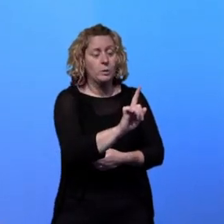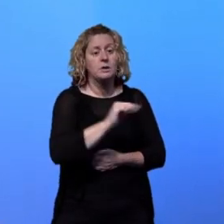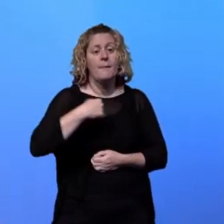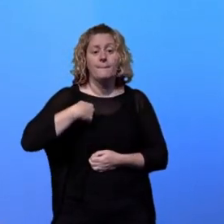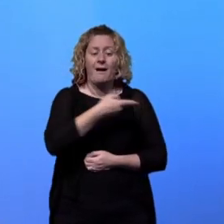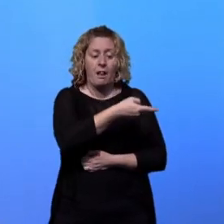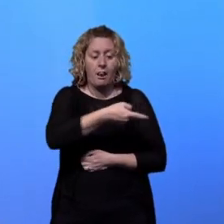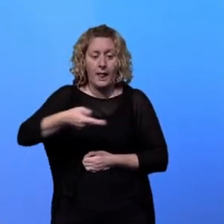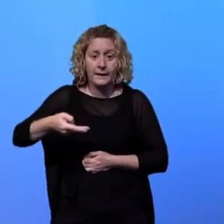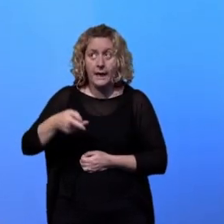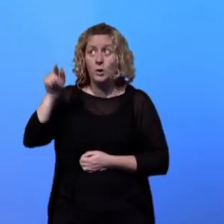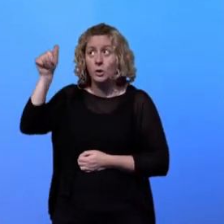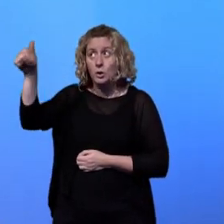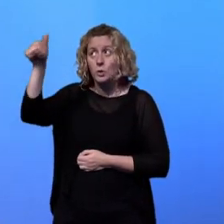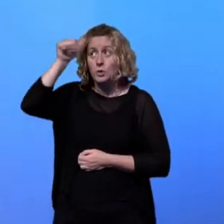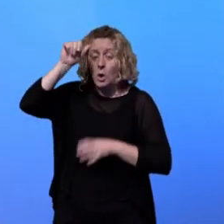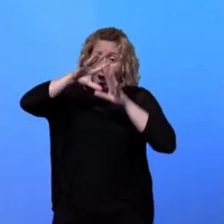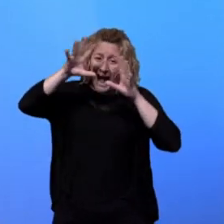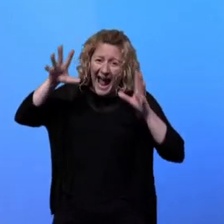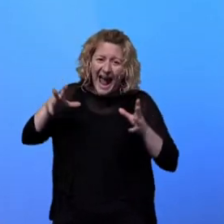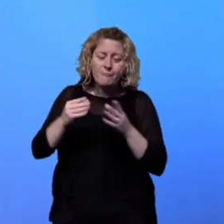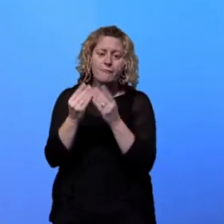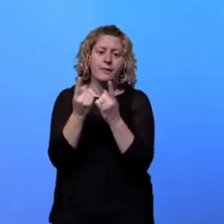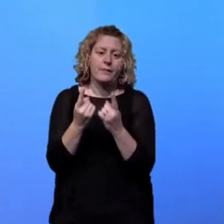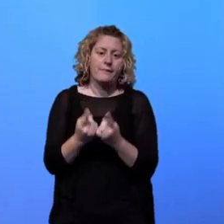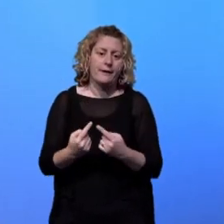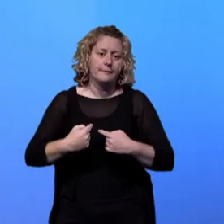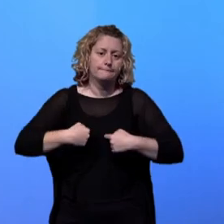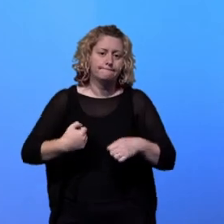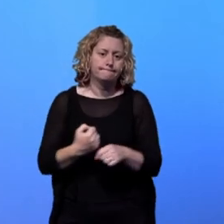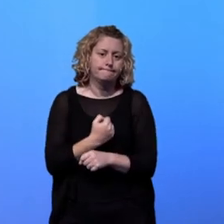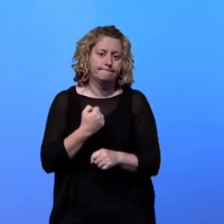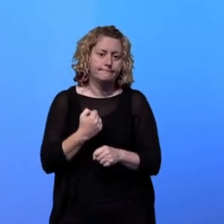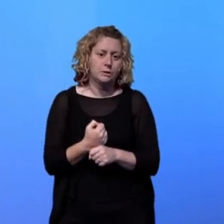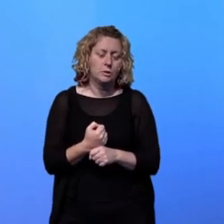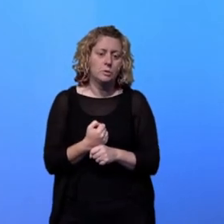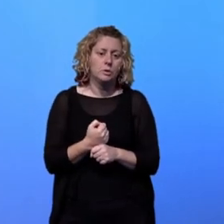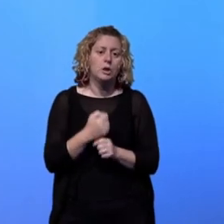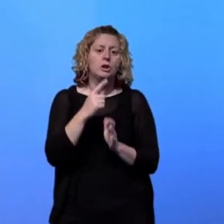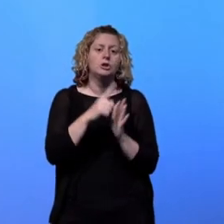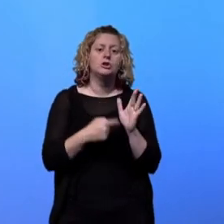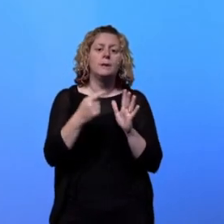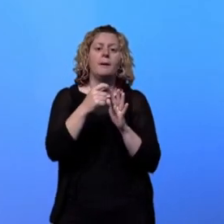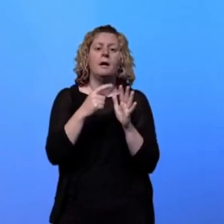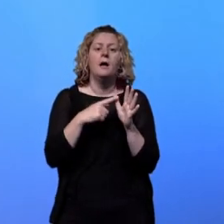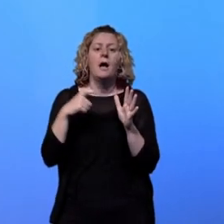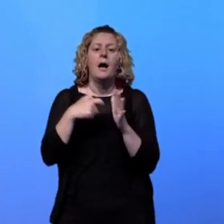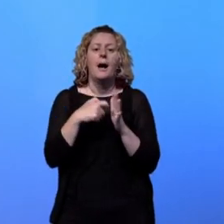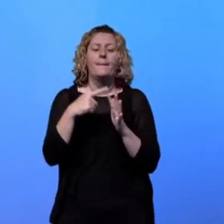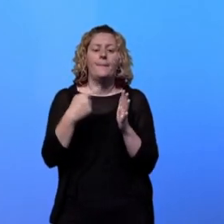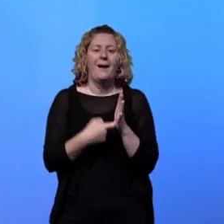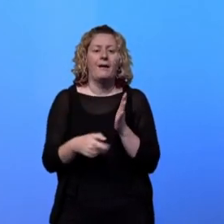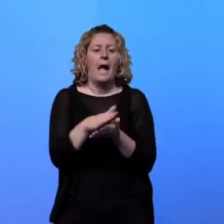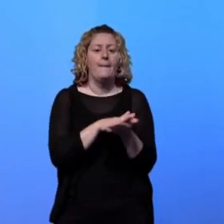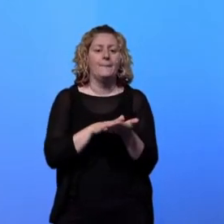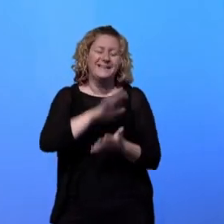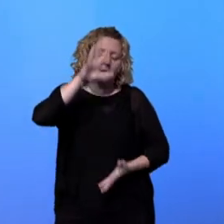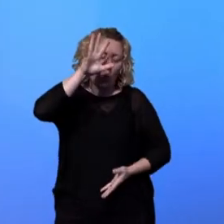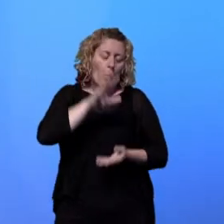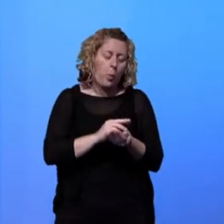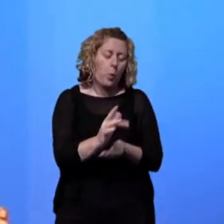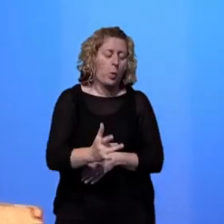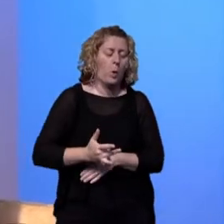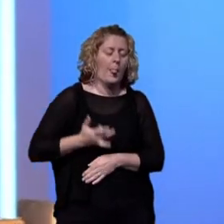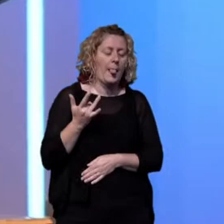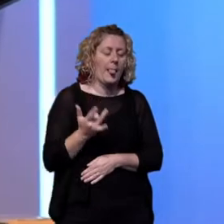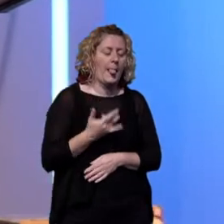ways. Please jot this down. Christian maturity, says Jim Packer, is living all your life in the presence of God. So the